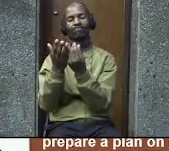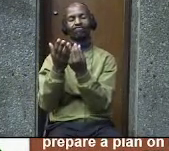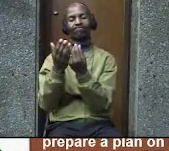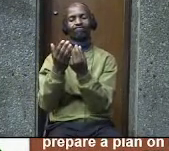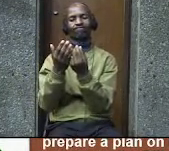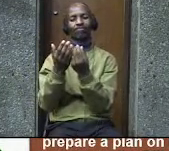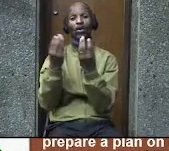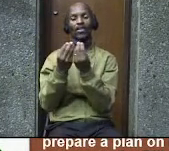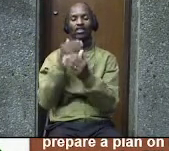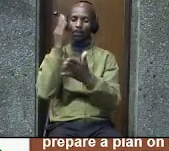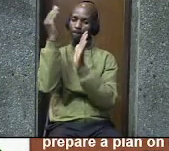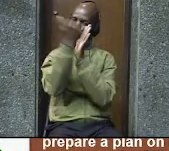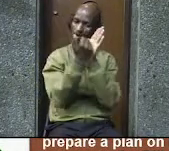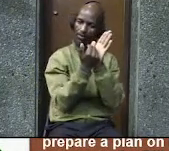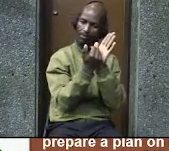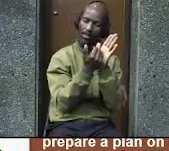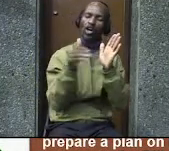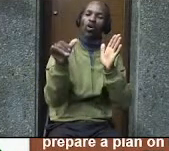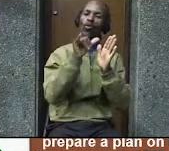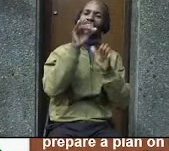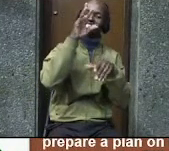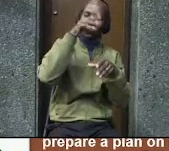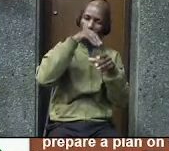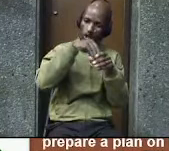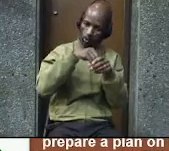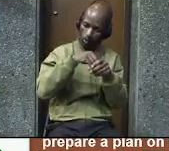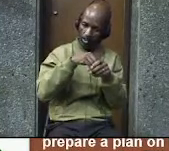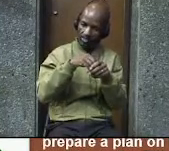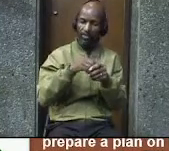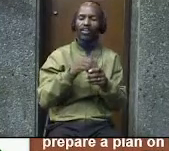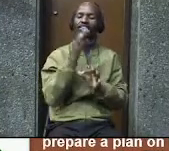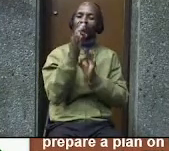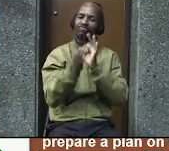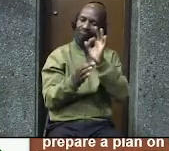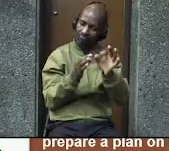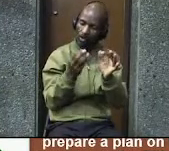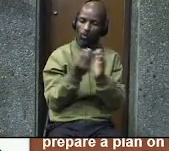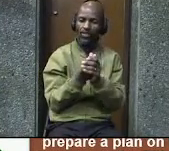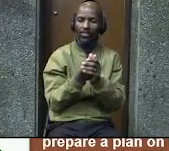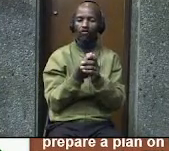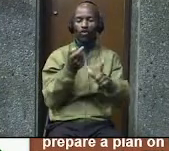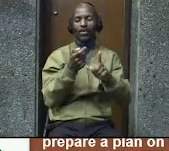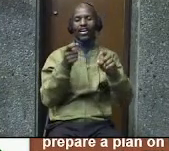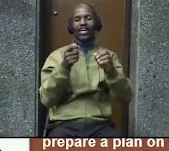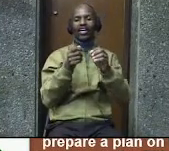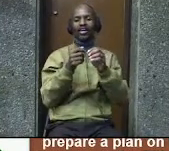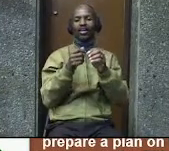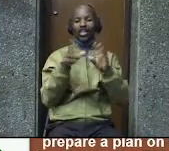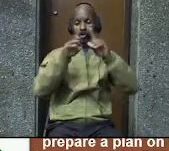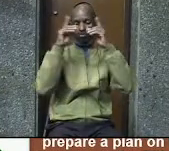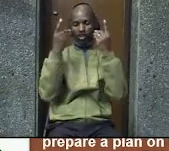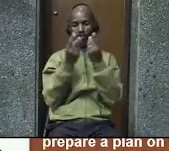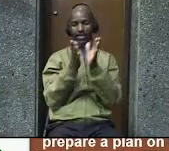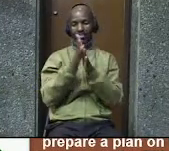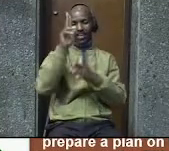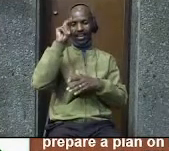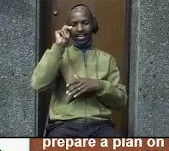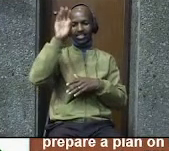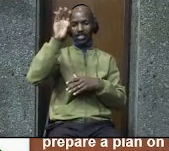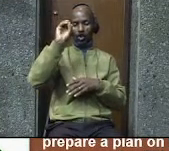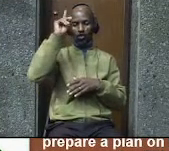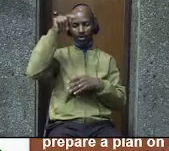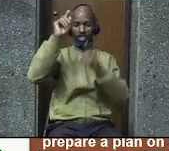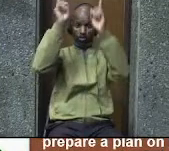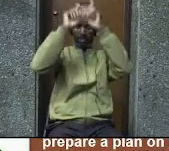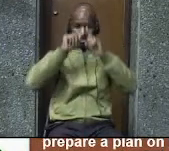it's a multifaceted program, which include a briefing by the department and NCOP special